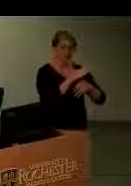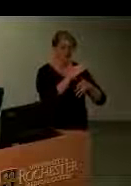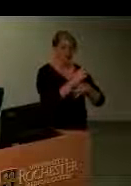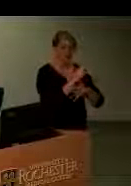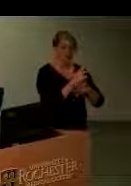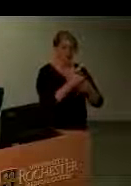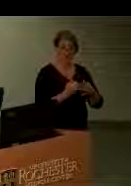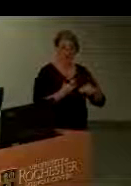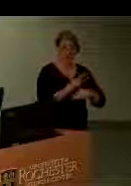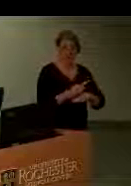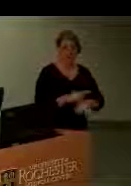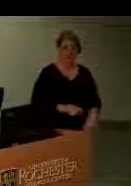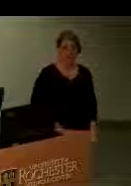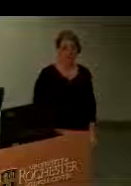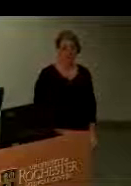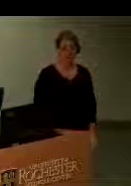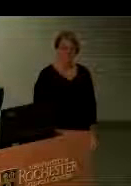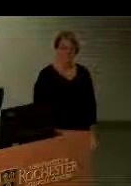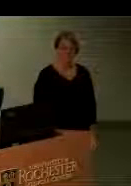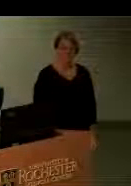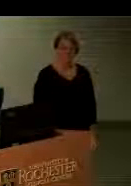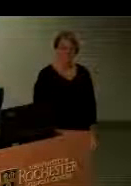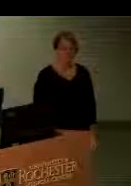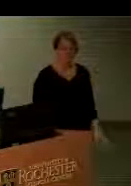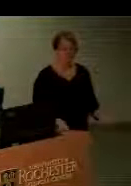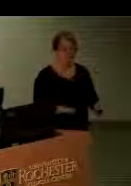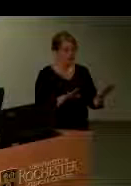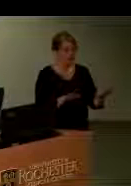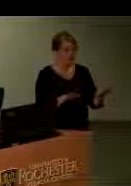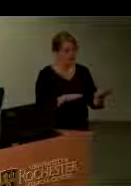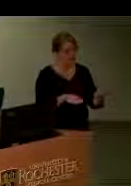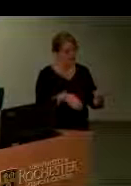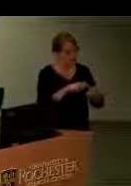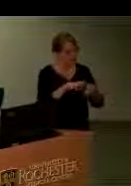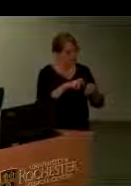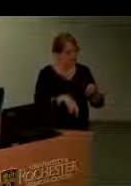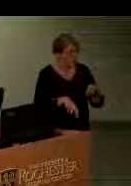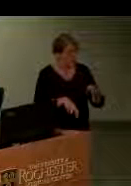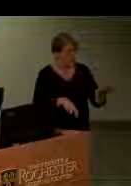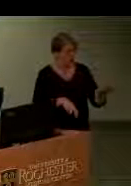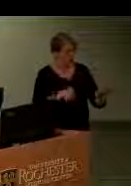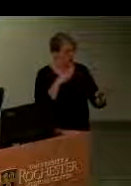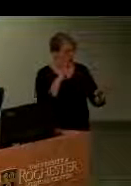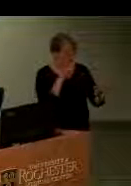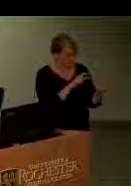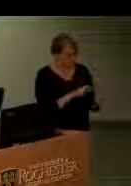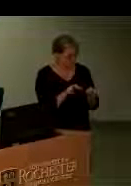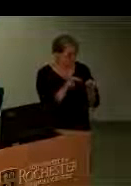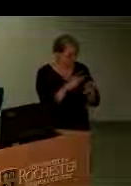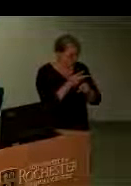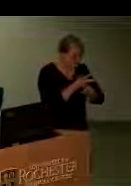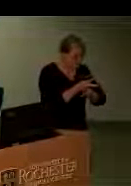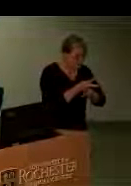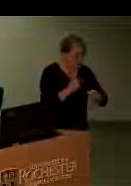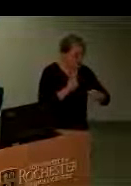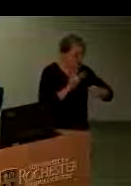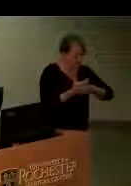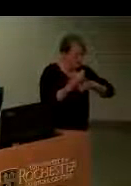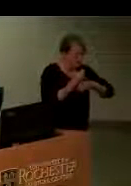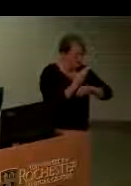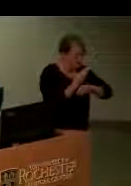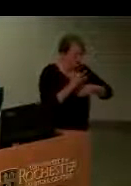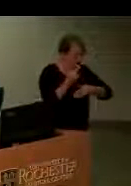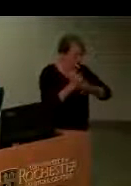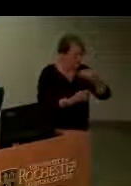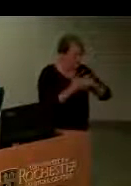today. And as a result of that, I was looking really carefully. I wanted a residency